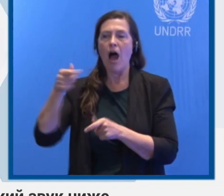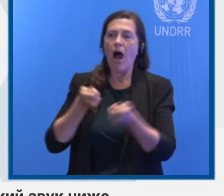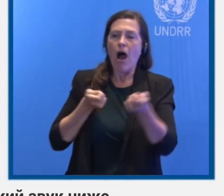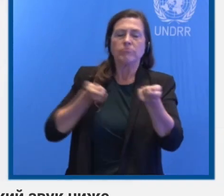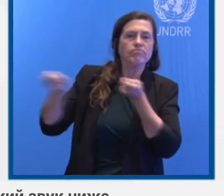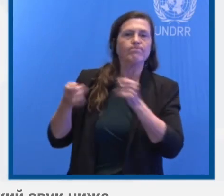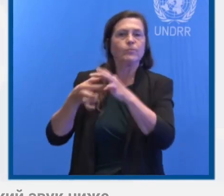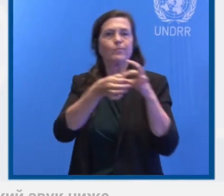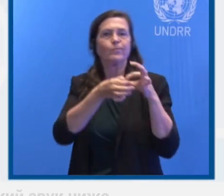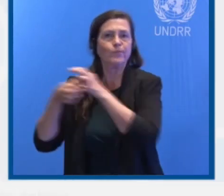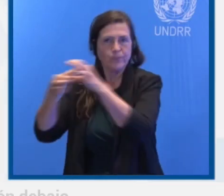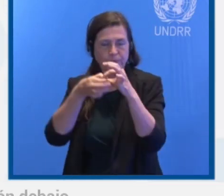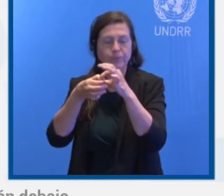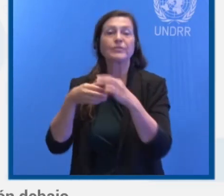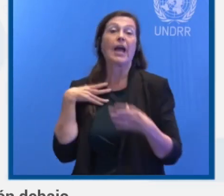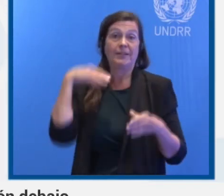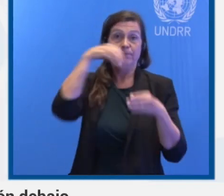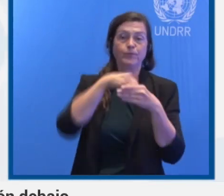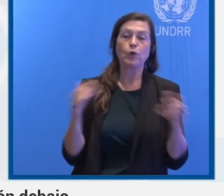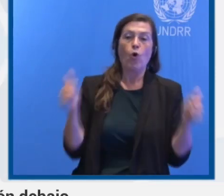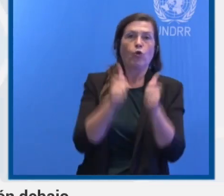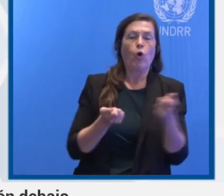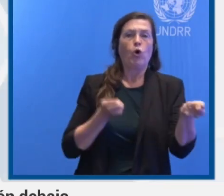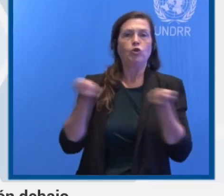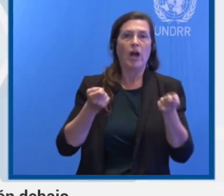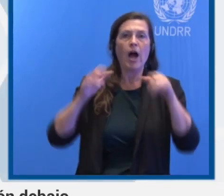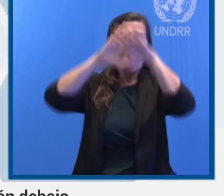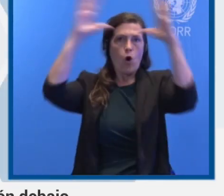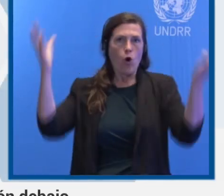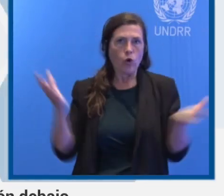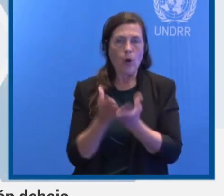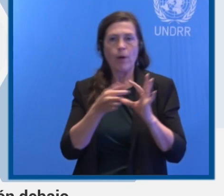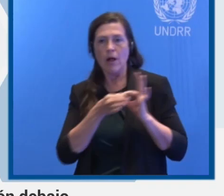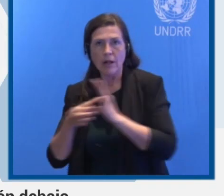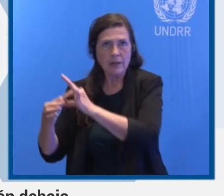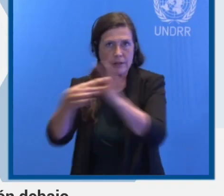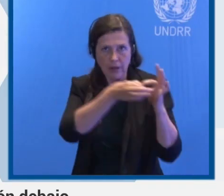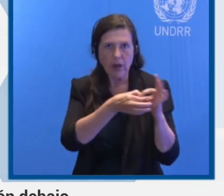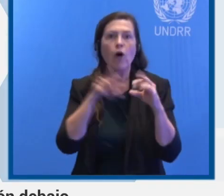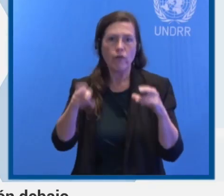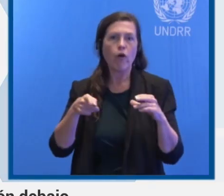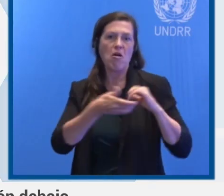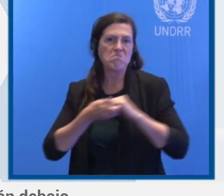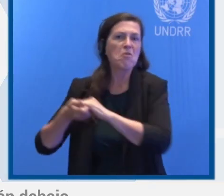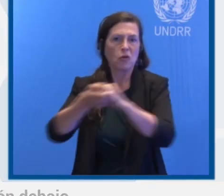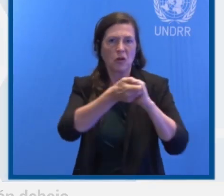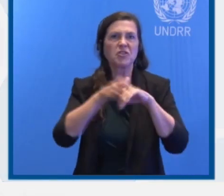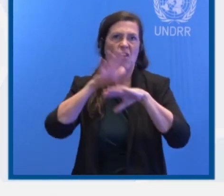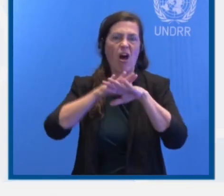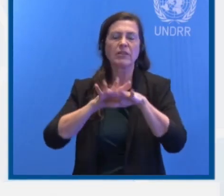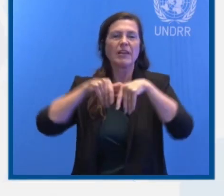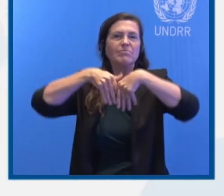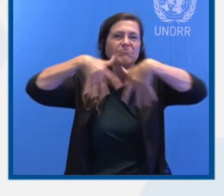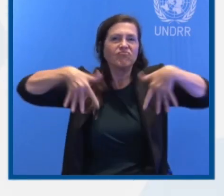of the Executive Committee of the Global Coalition on Disaster Resilient Infrastructure. In the last 10 years or